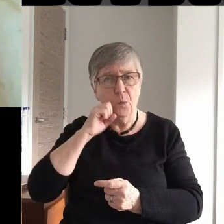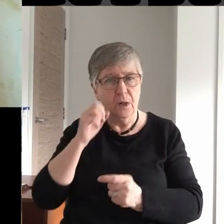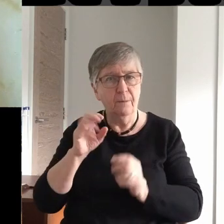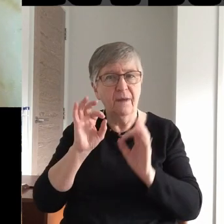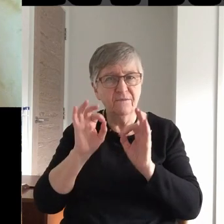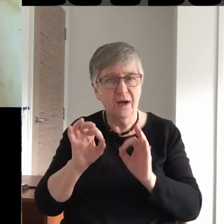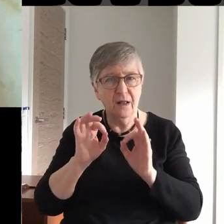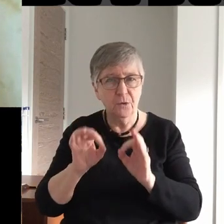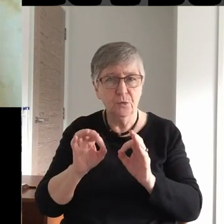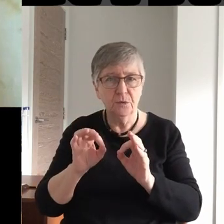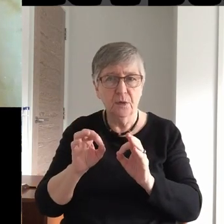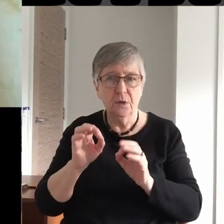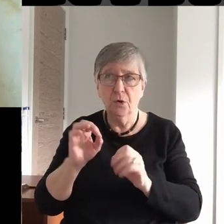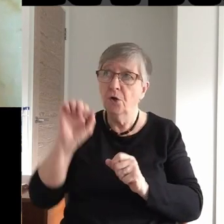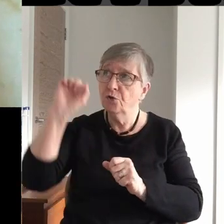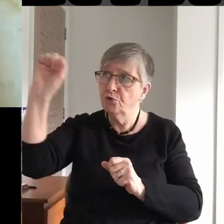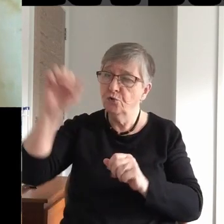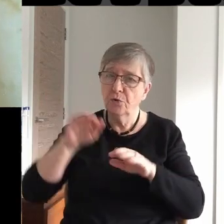your children.